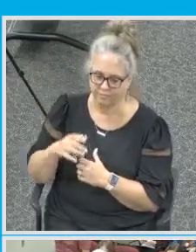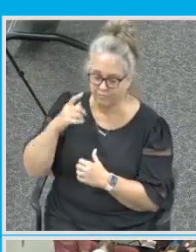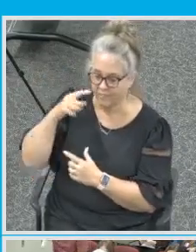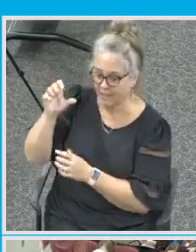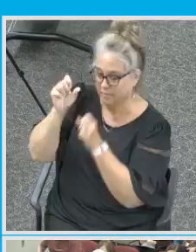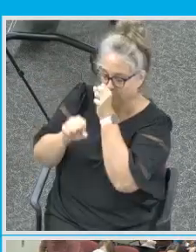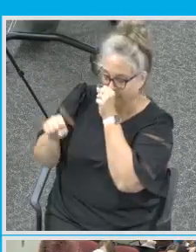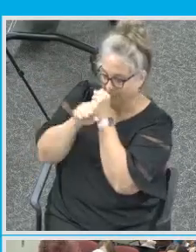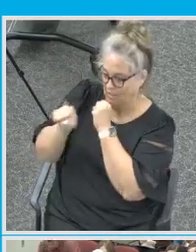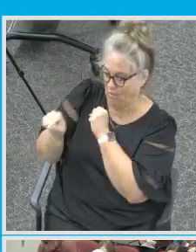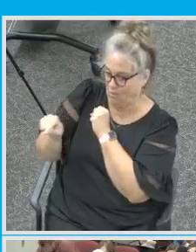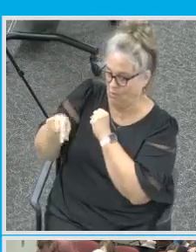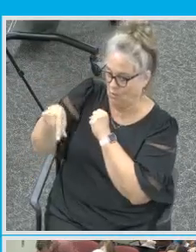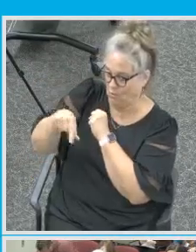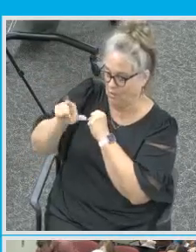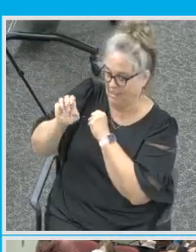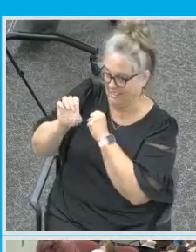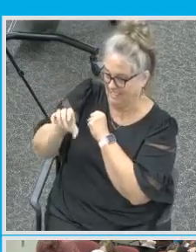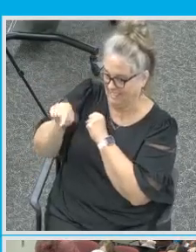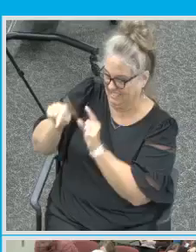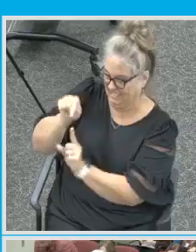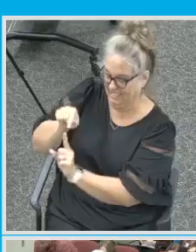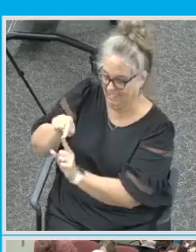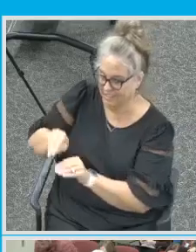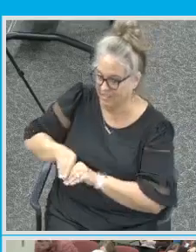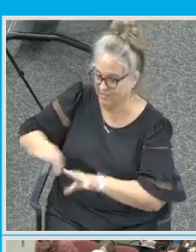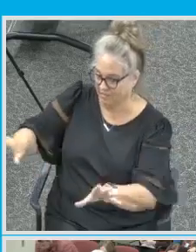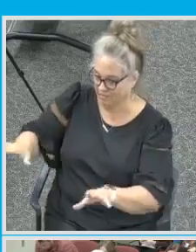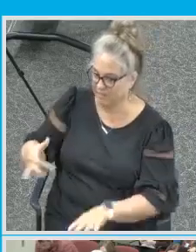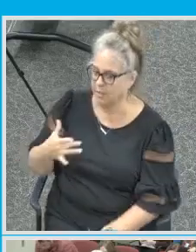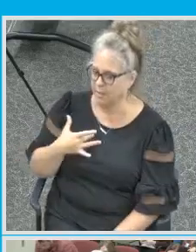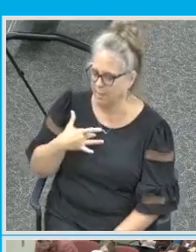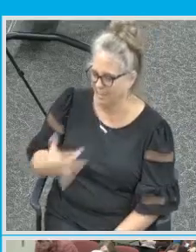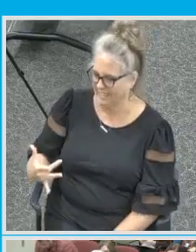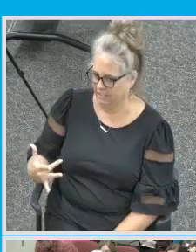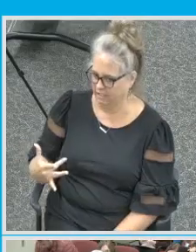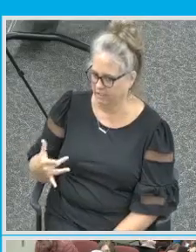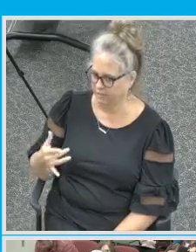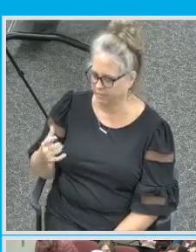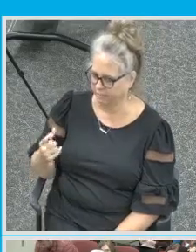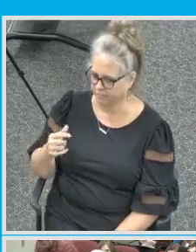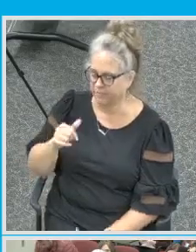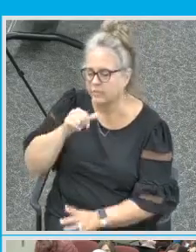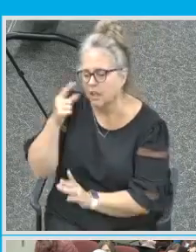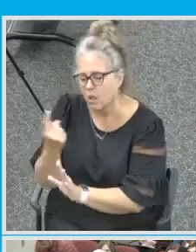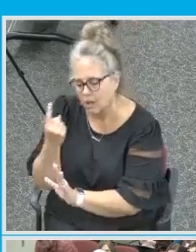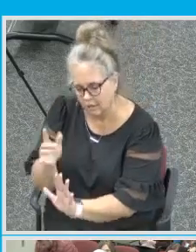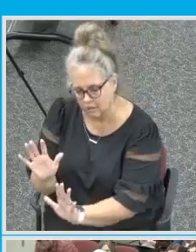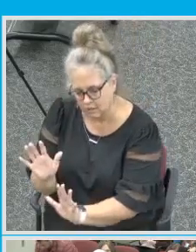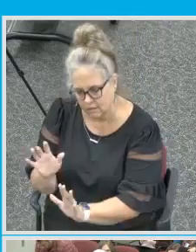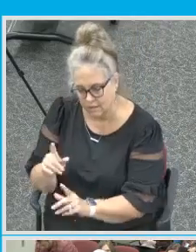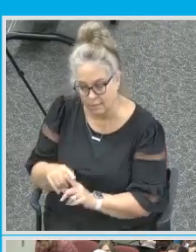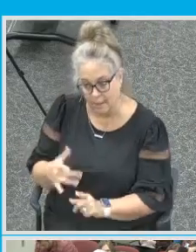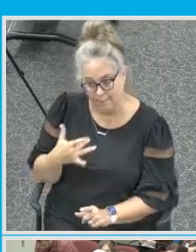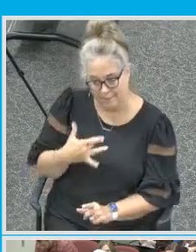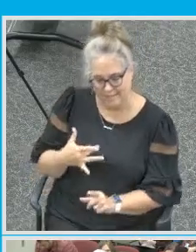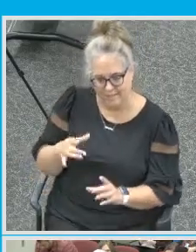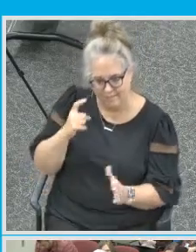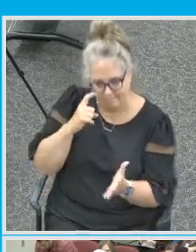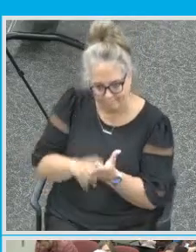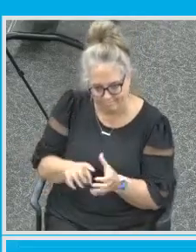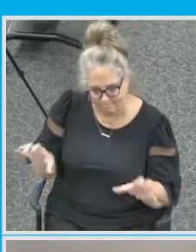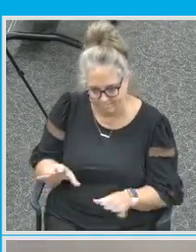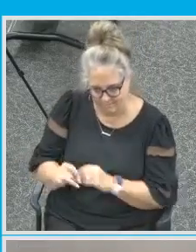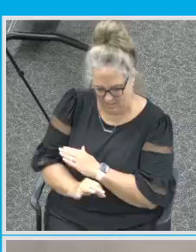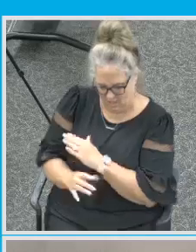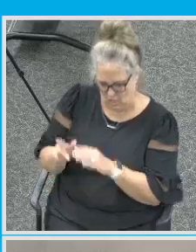this disease is only I won't say only out, but mostly active at dusk and dawn.